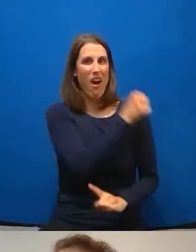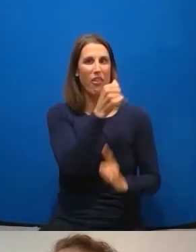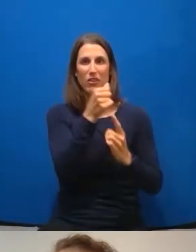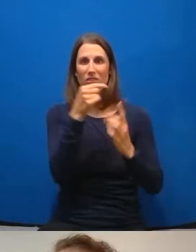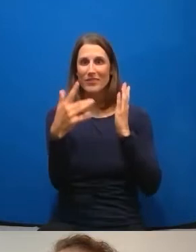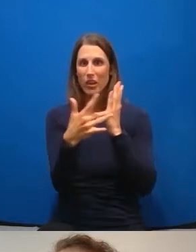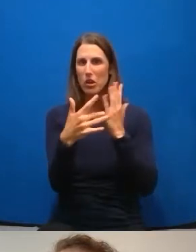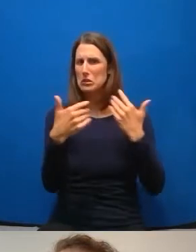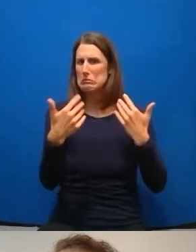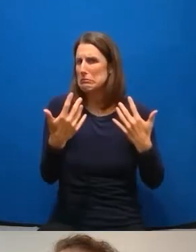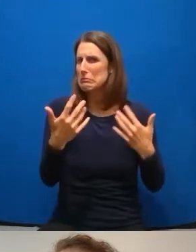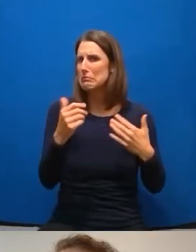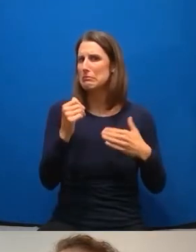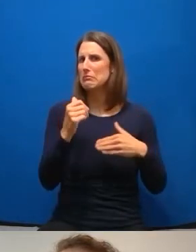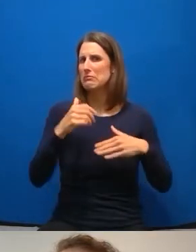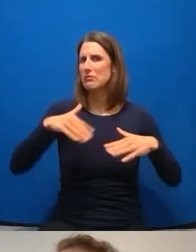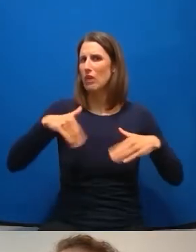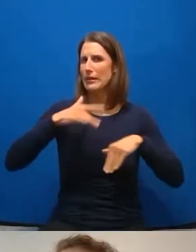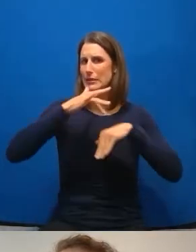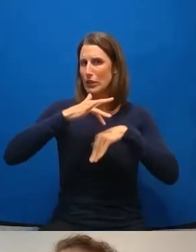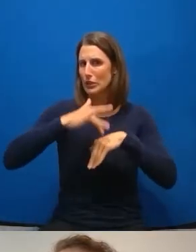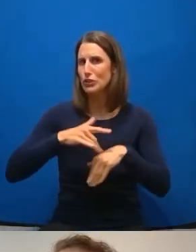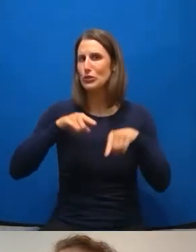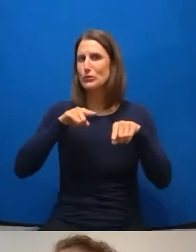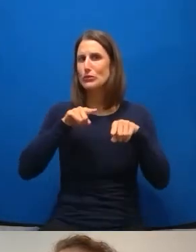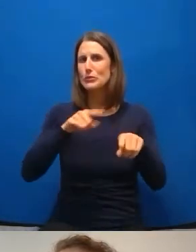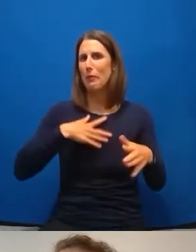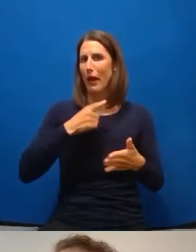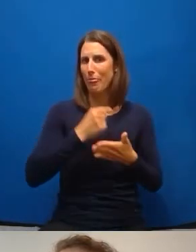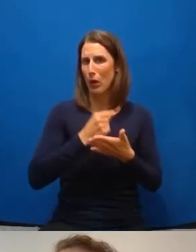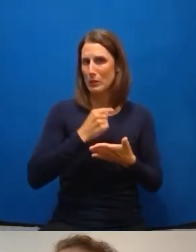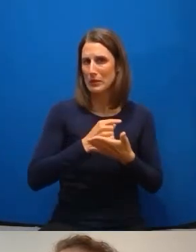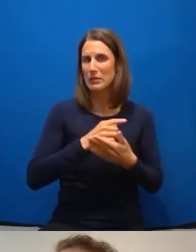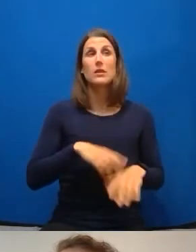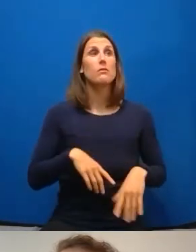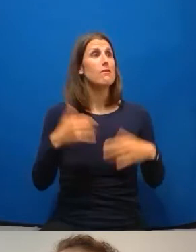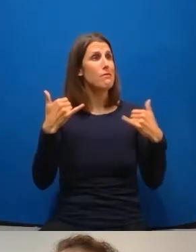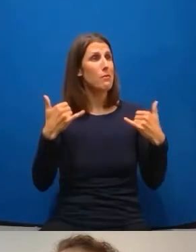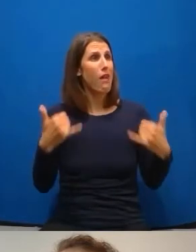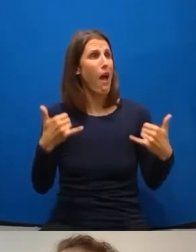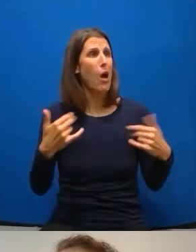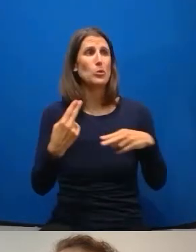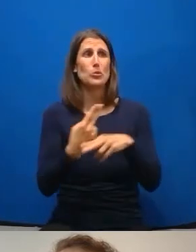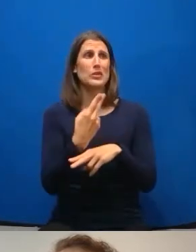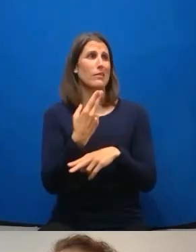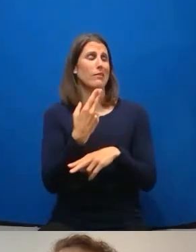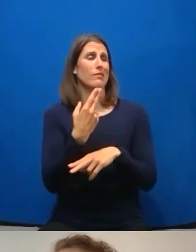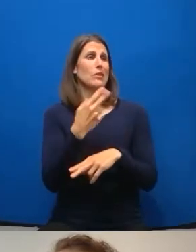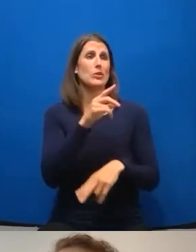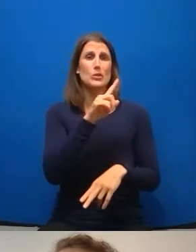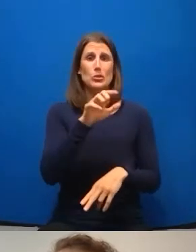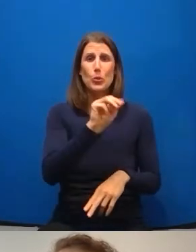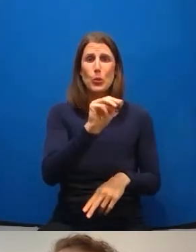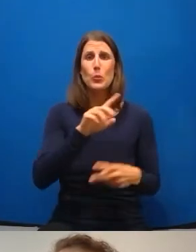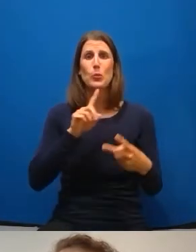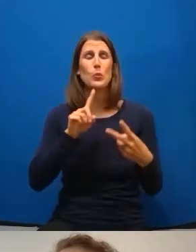Zoom and the green screen and all of these other cool kind of tools that we don't have in